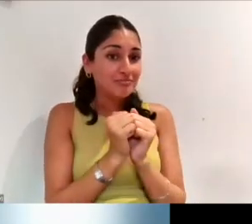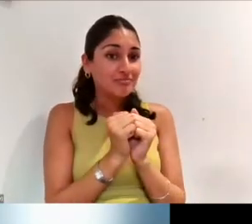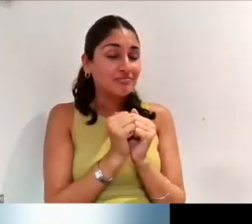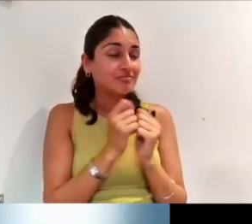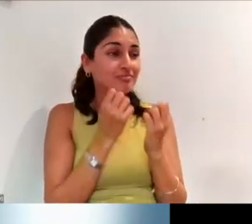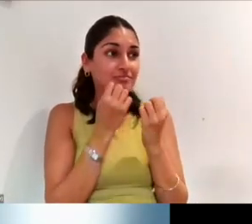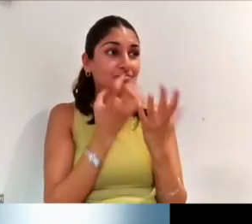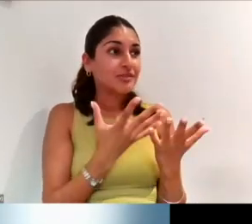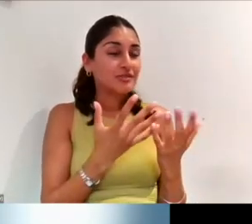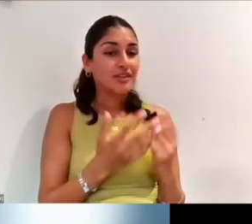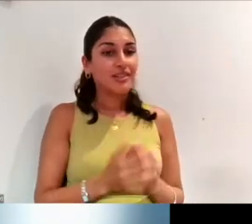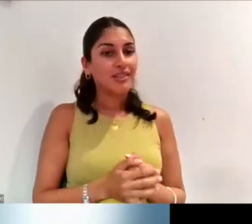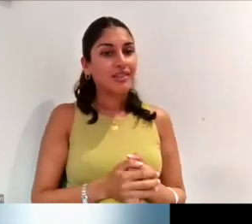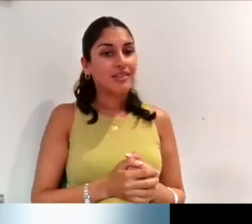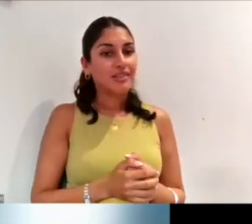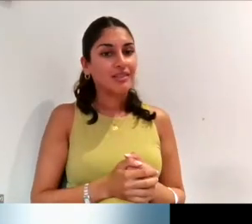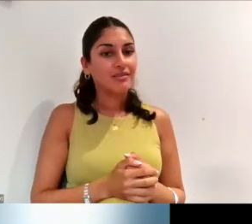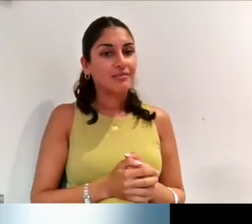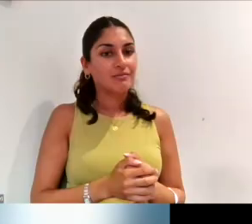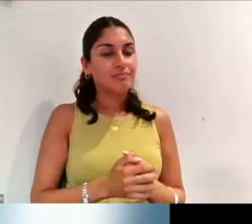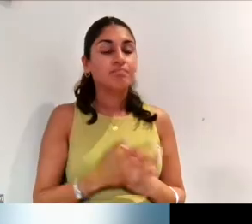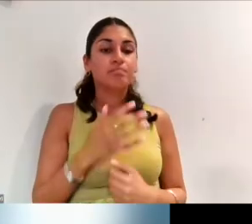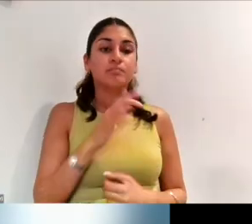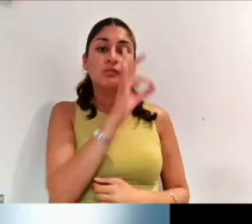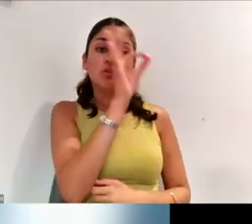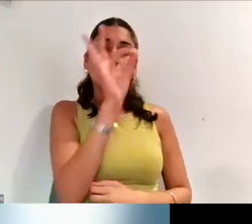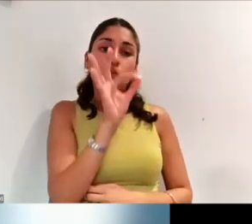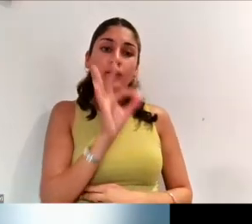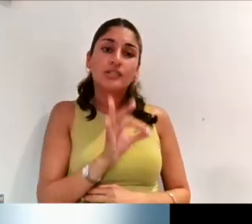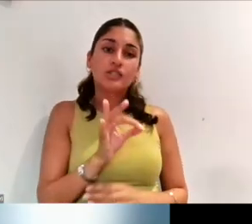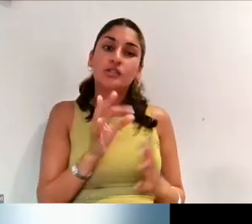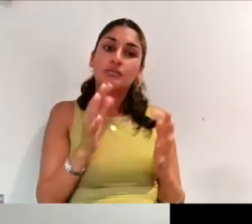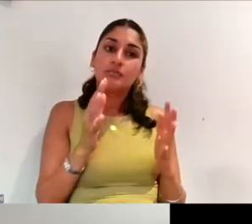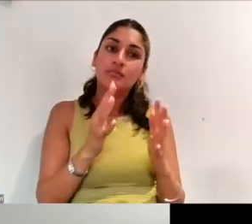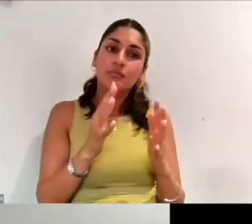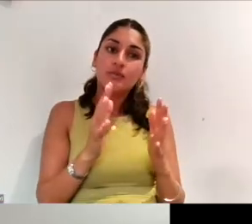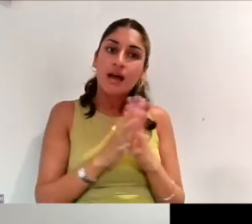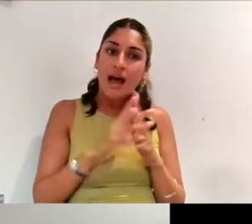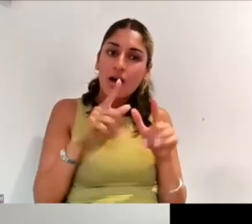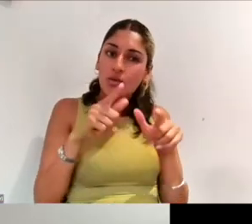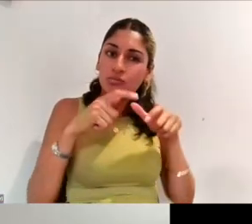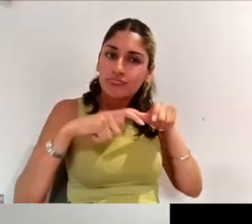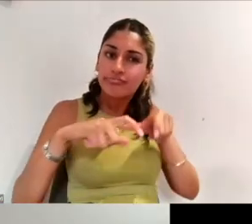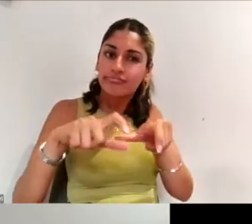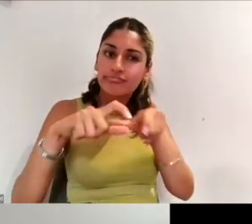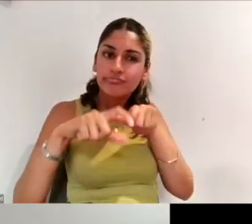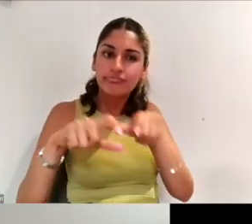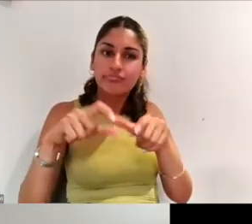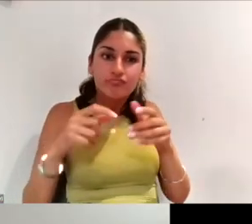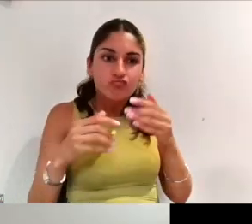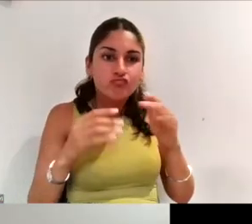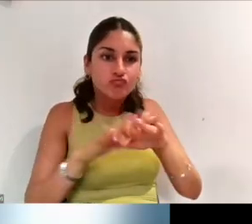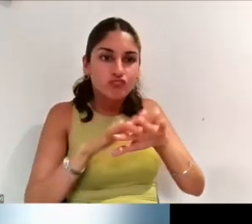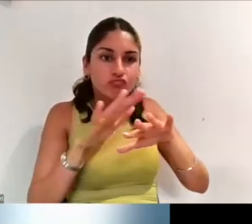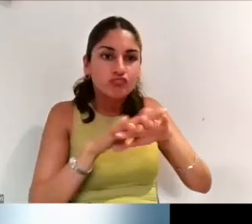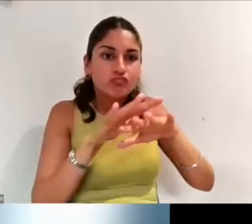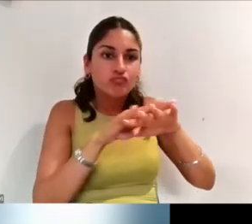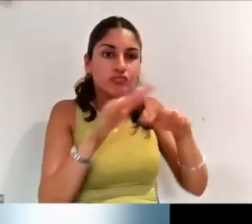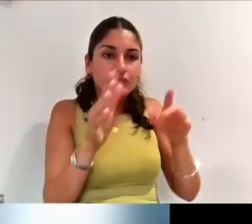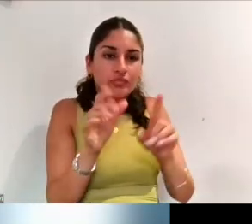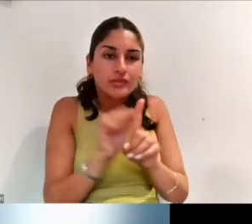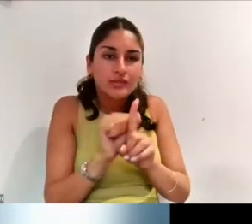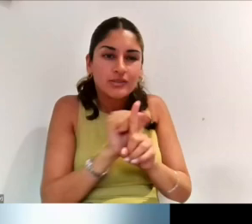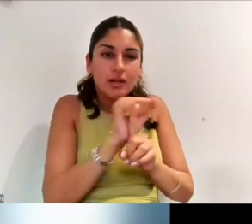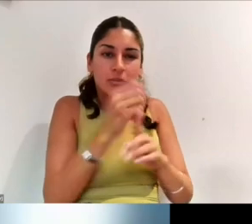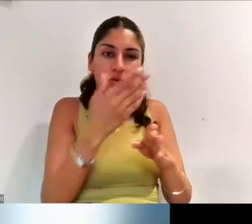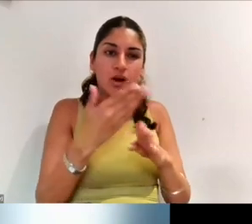And how do you want to continue the work? Mm. What was your inspiration to prompt to create